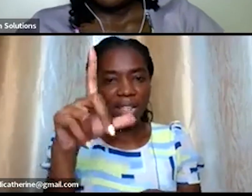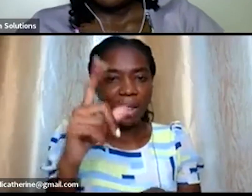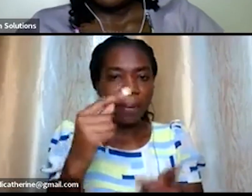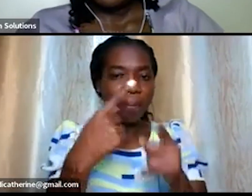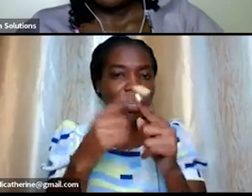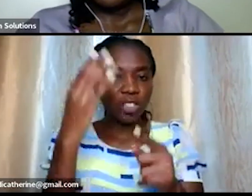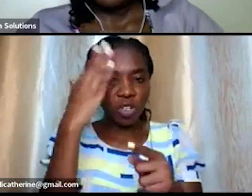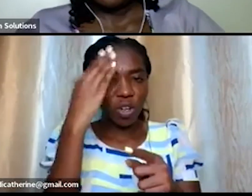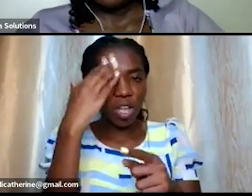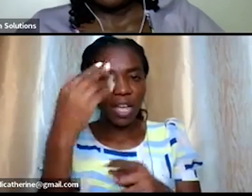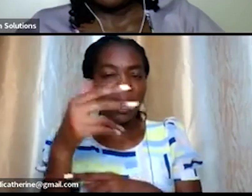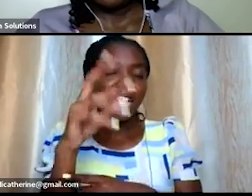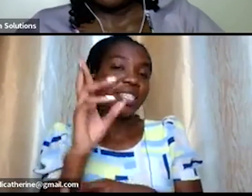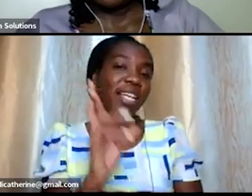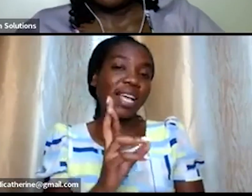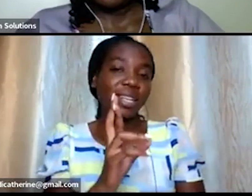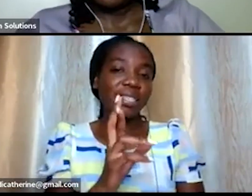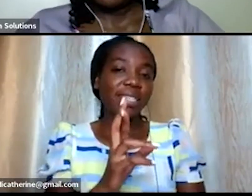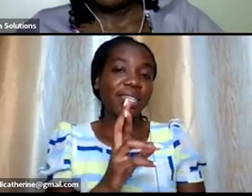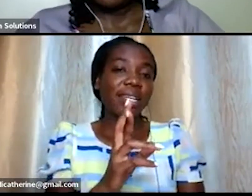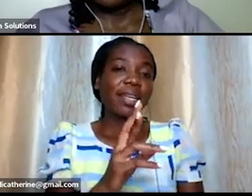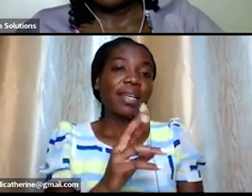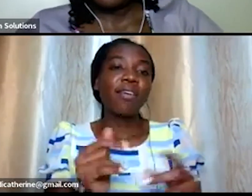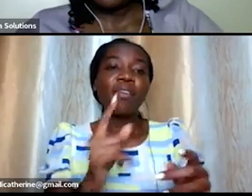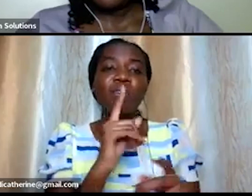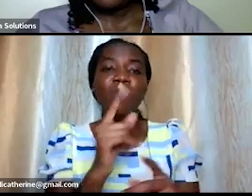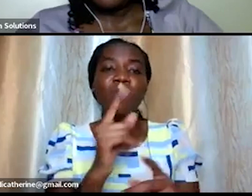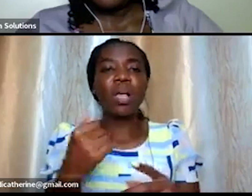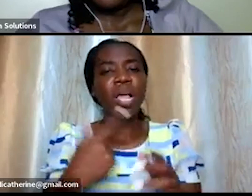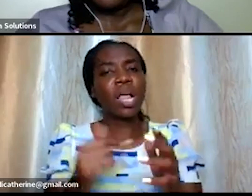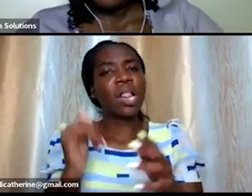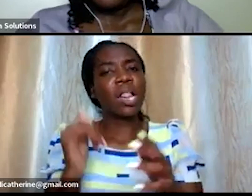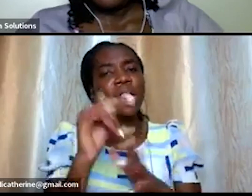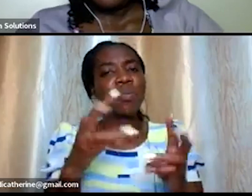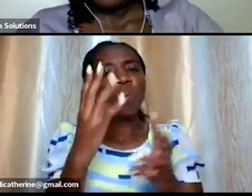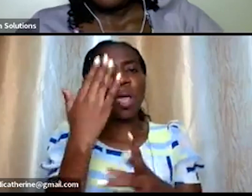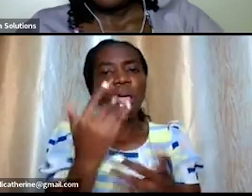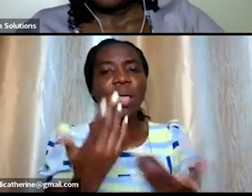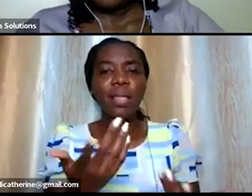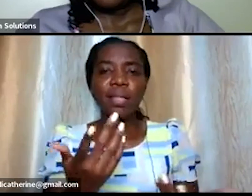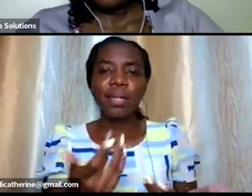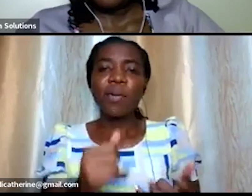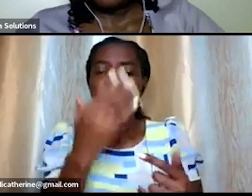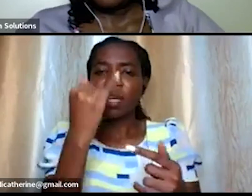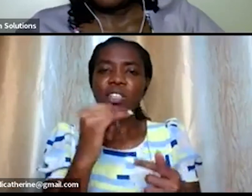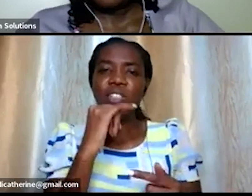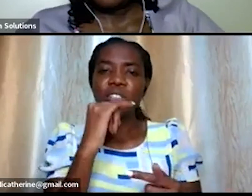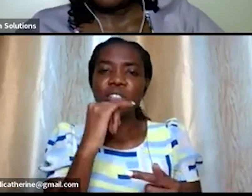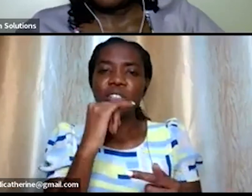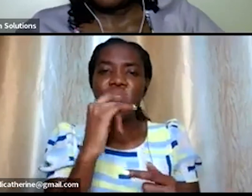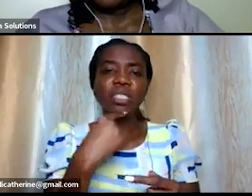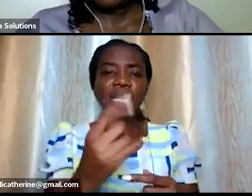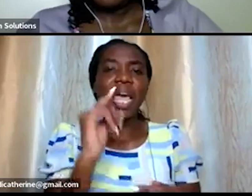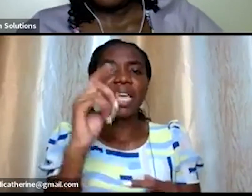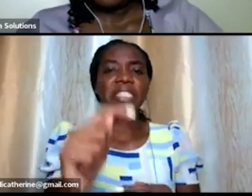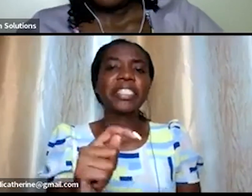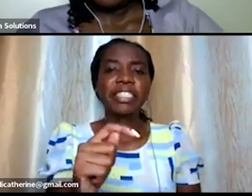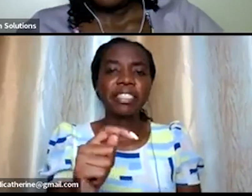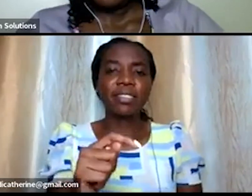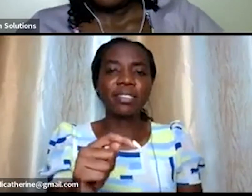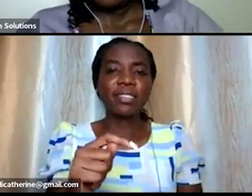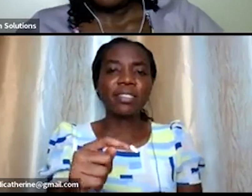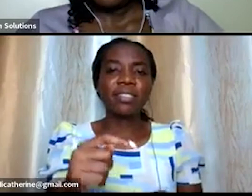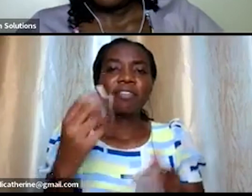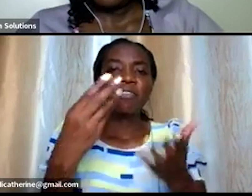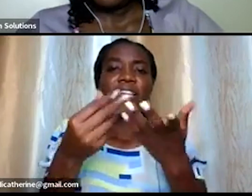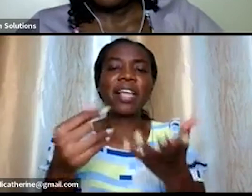HR. We should ask ourselves, why is it that way? Why is it that we are not referring the IT people IT? I mean, finance people